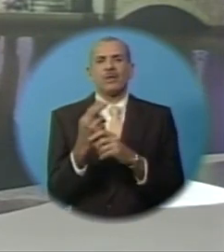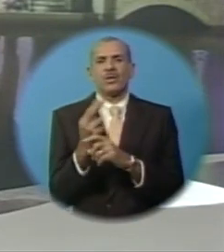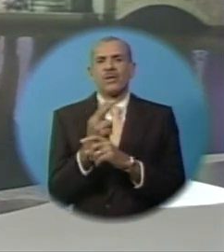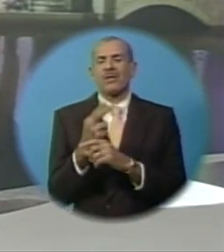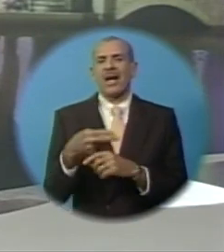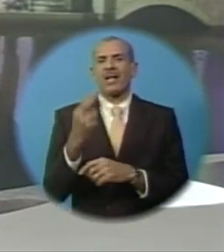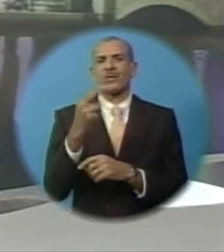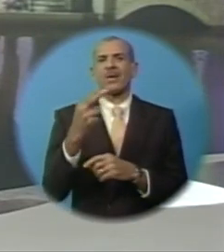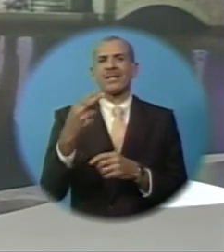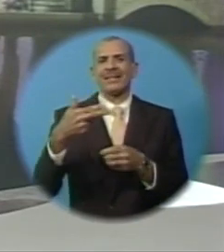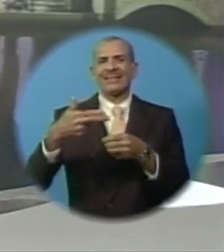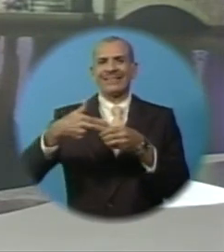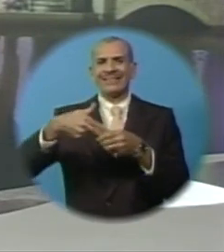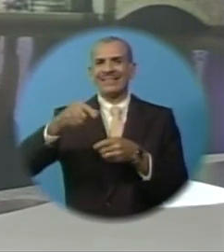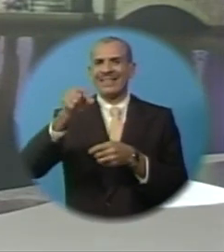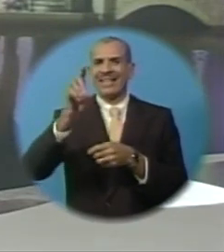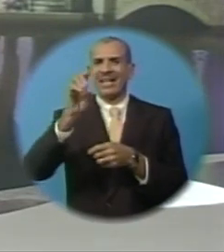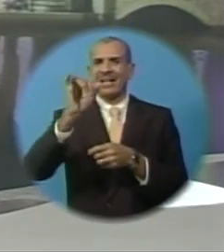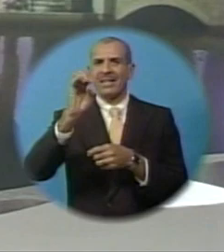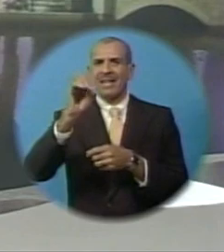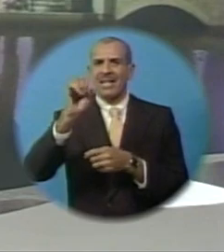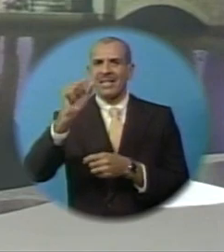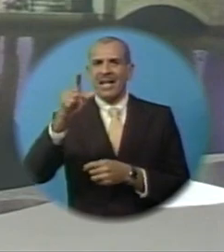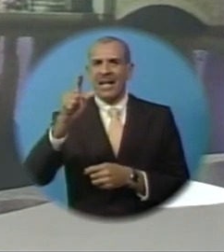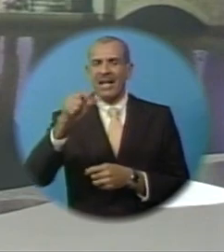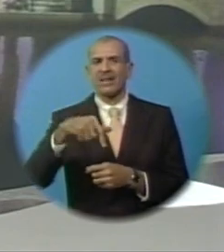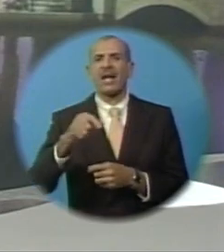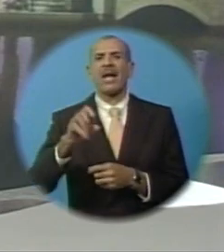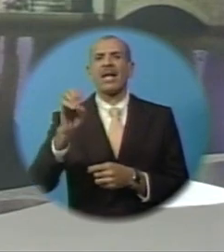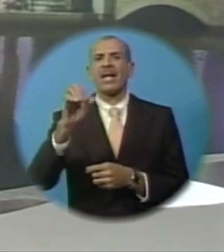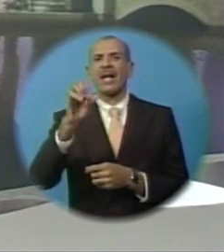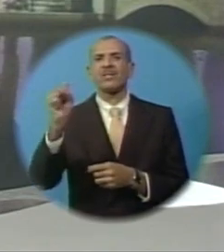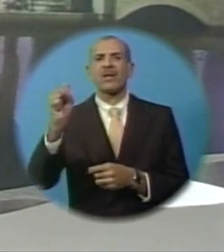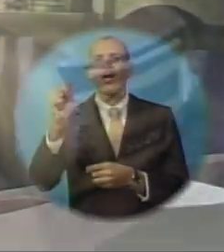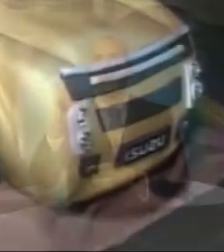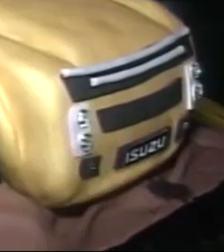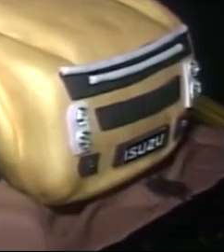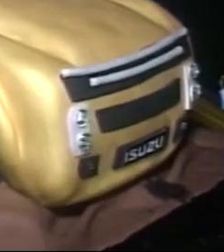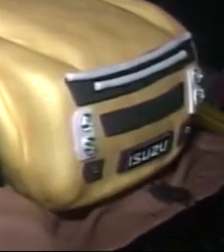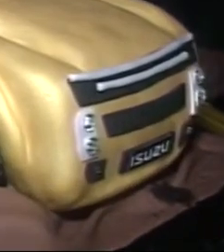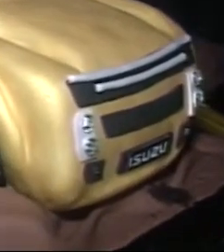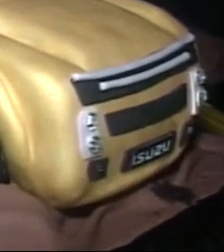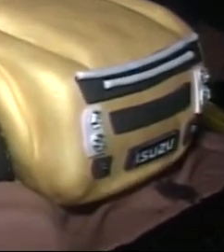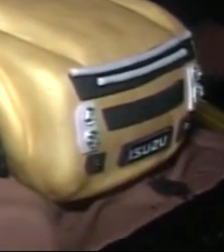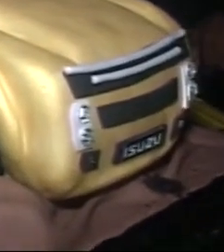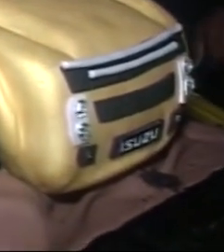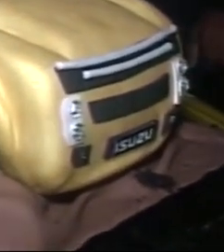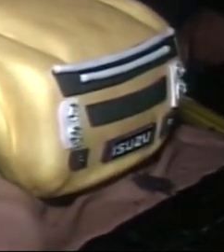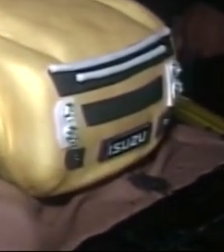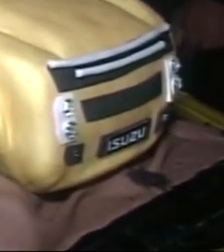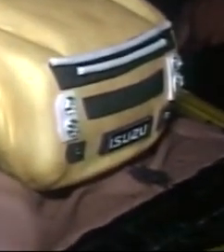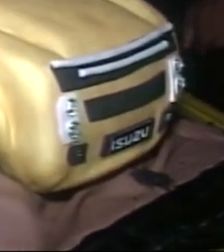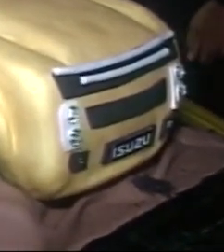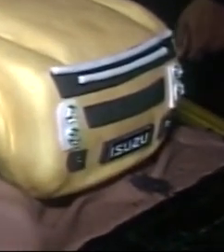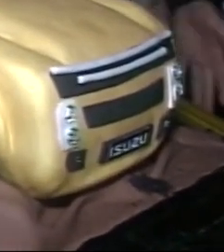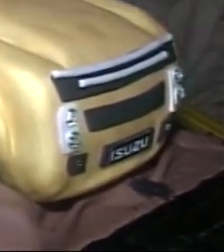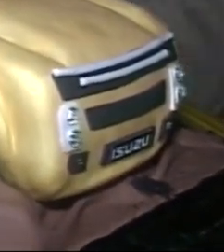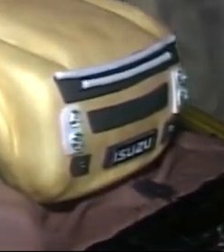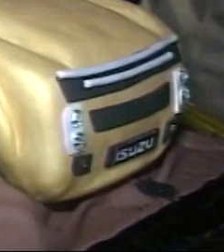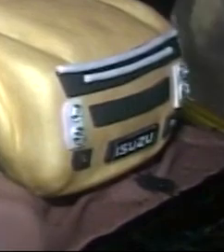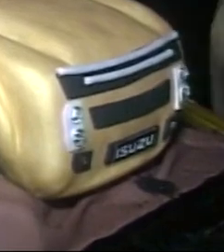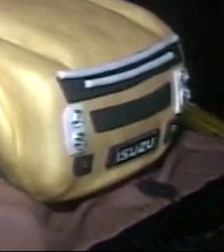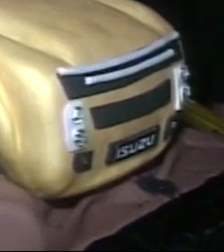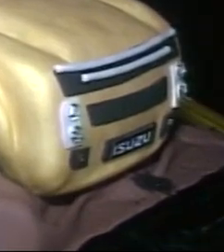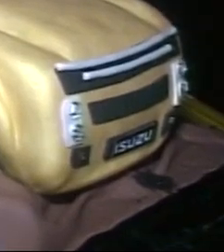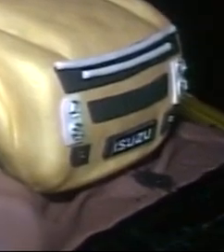quality diesel in the world. Esso's Supreme Plus fuel was launched last evening by retailer Sol Petroleum Barbados